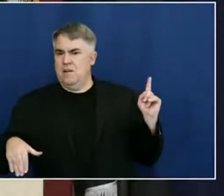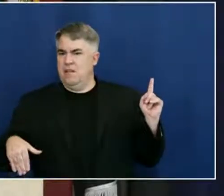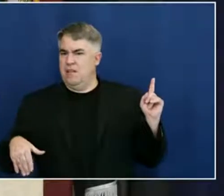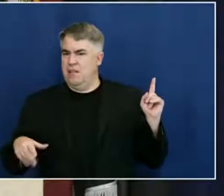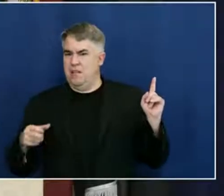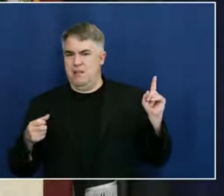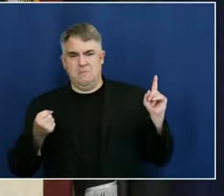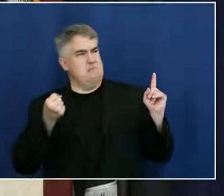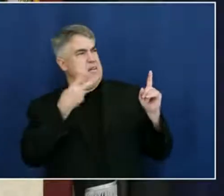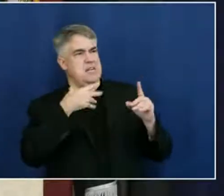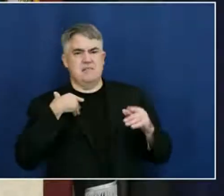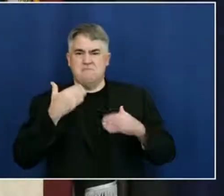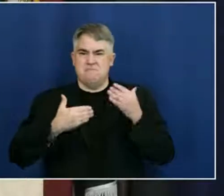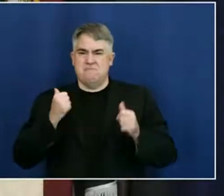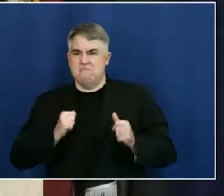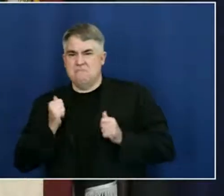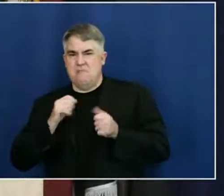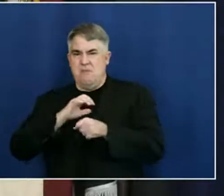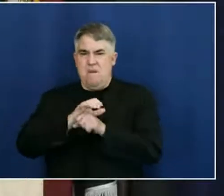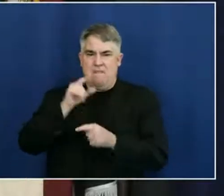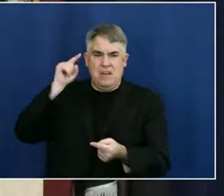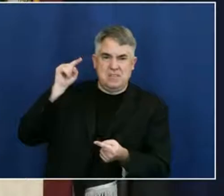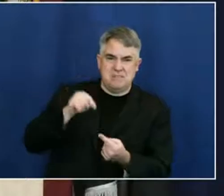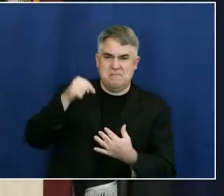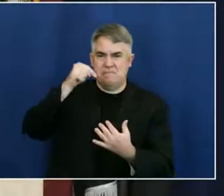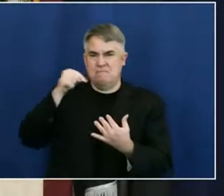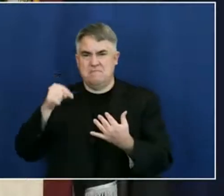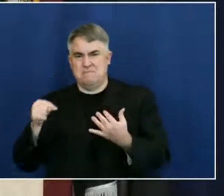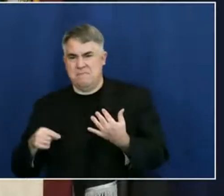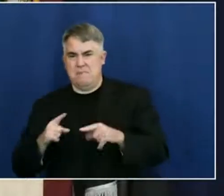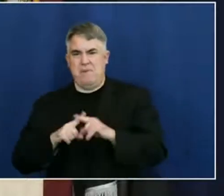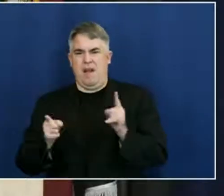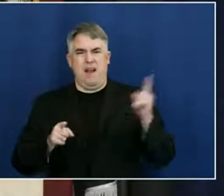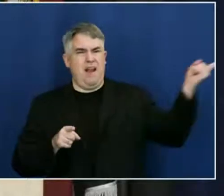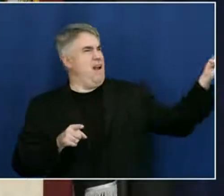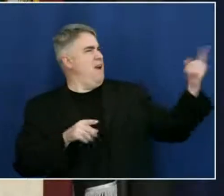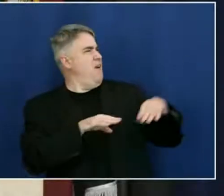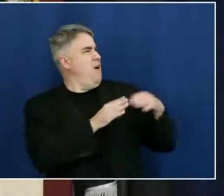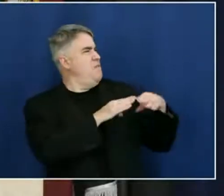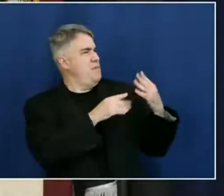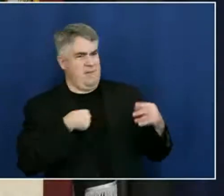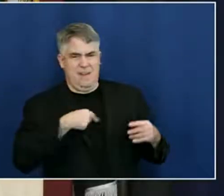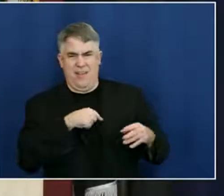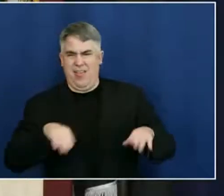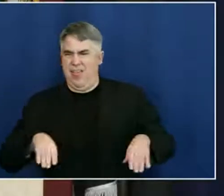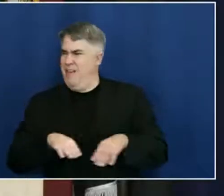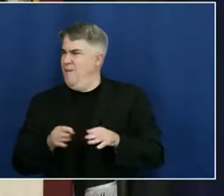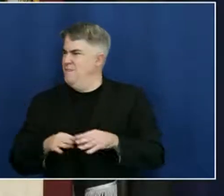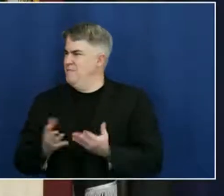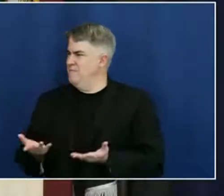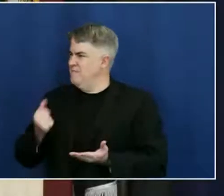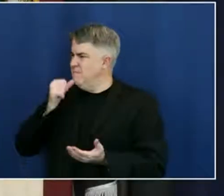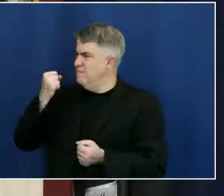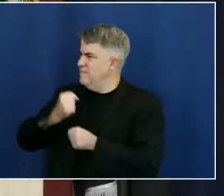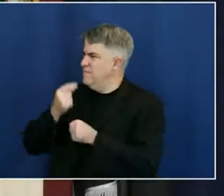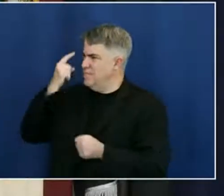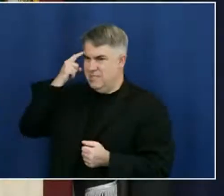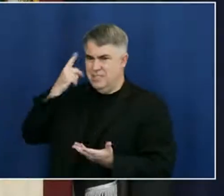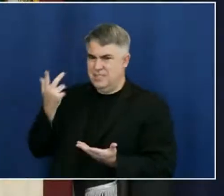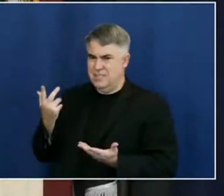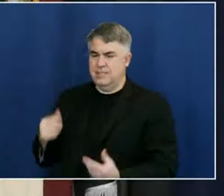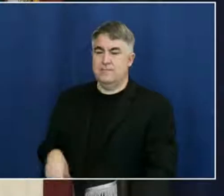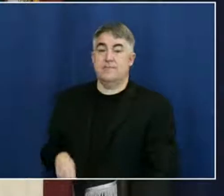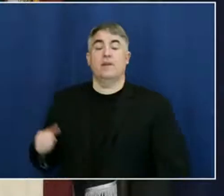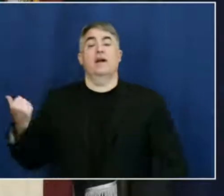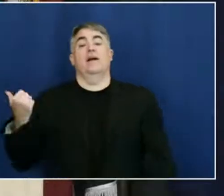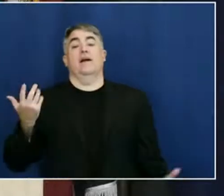theirs. Why is their science different than San Diego County, and why are we so behind? You would have to